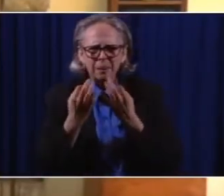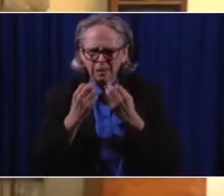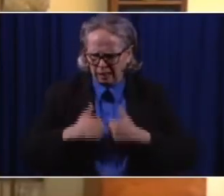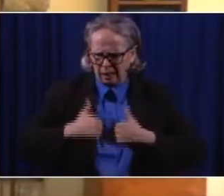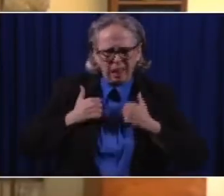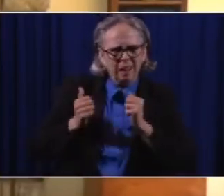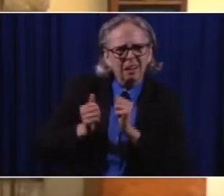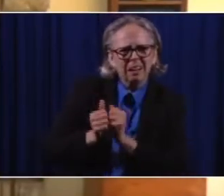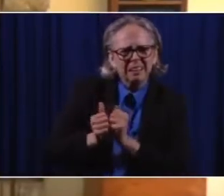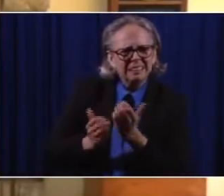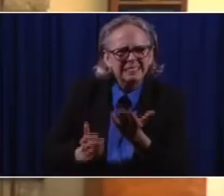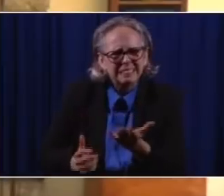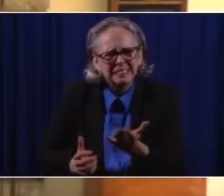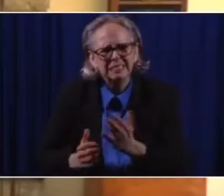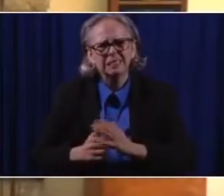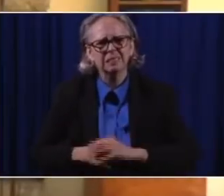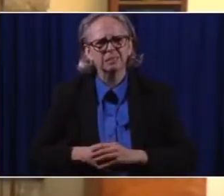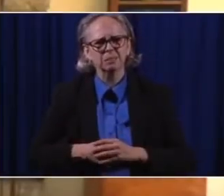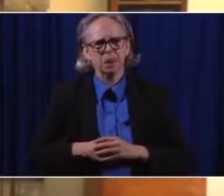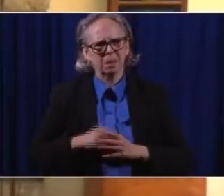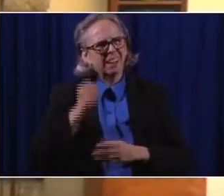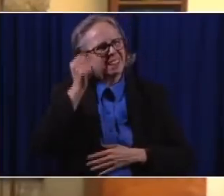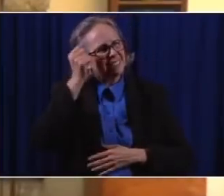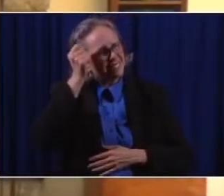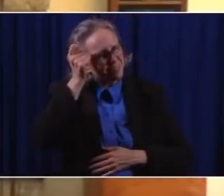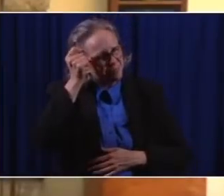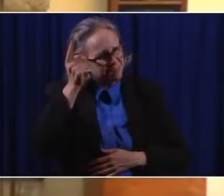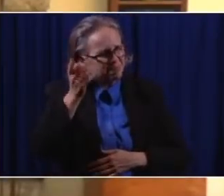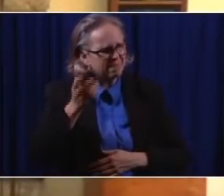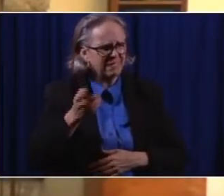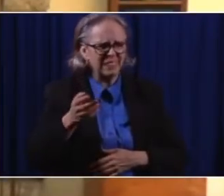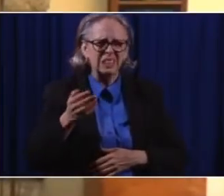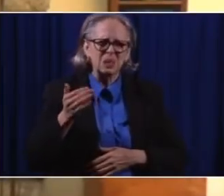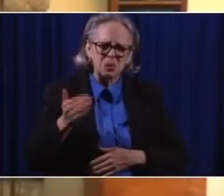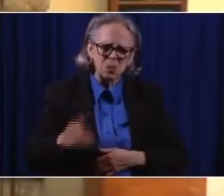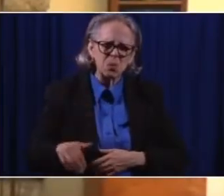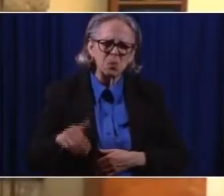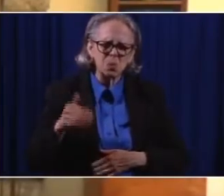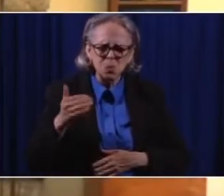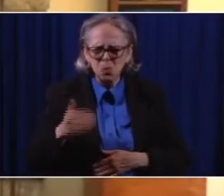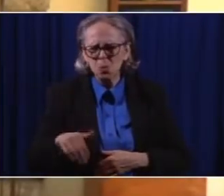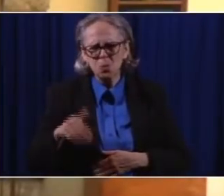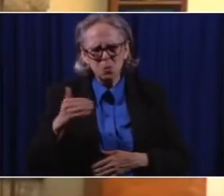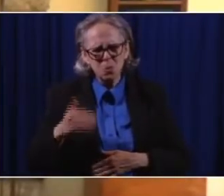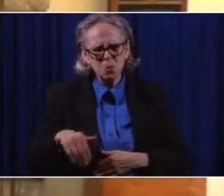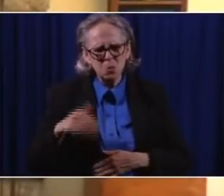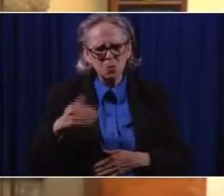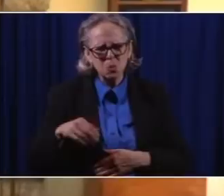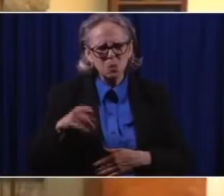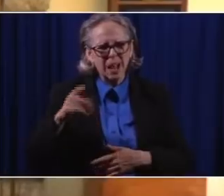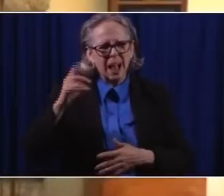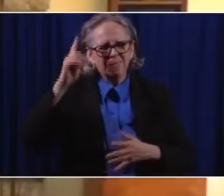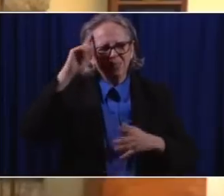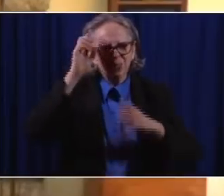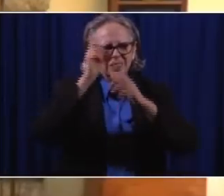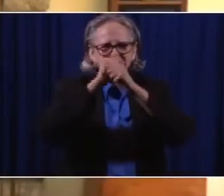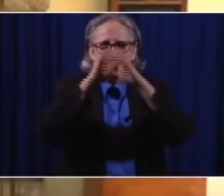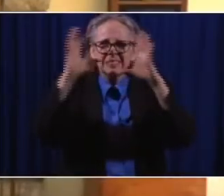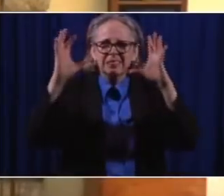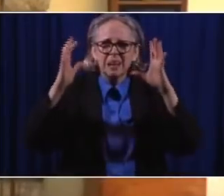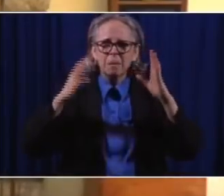think bringing home the reality of how this spreads is just very, very important. And I